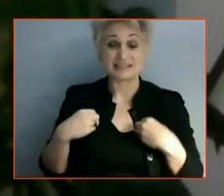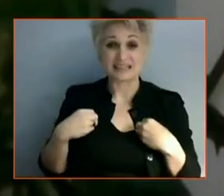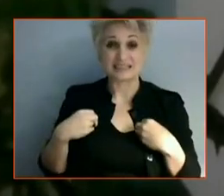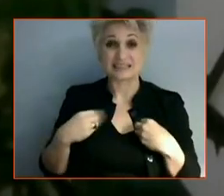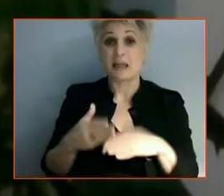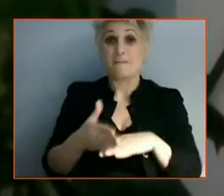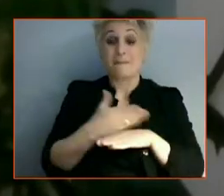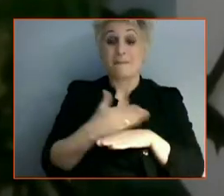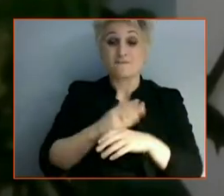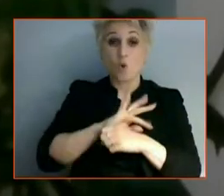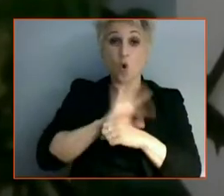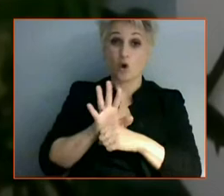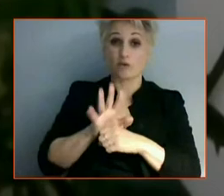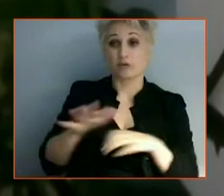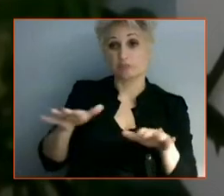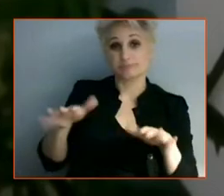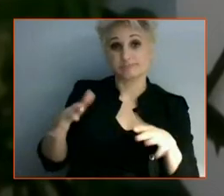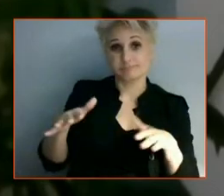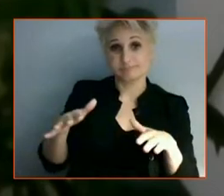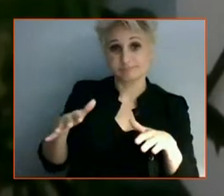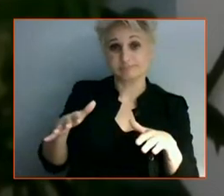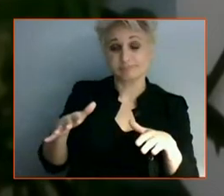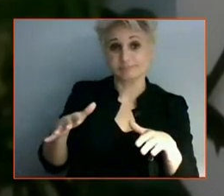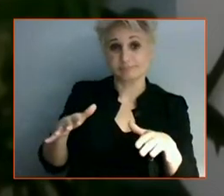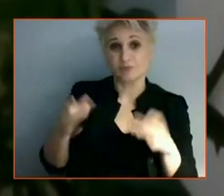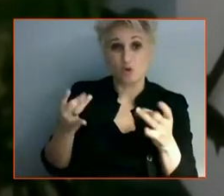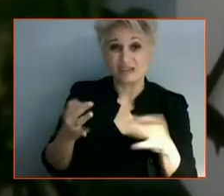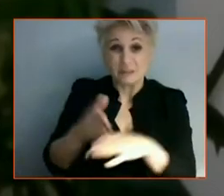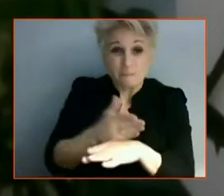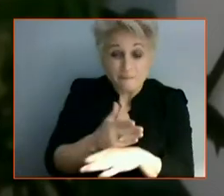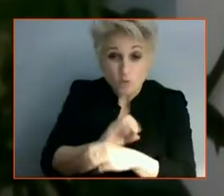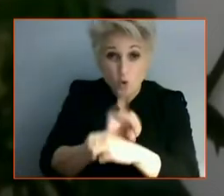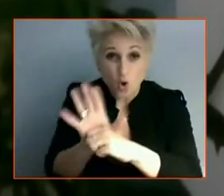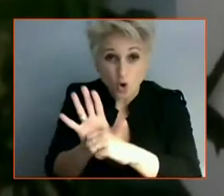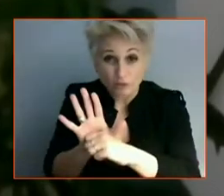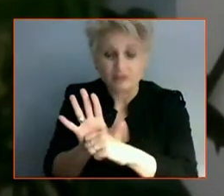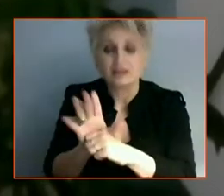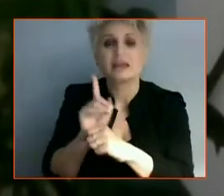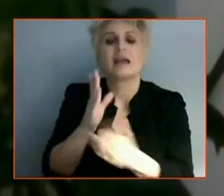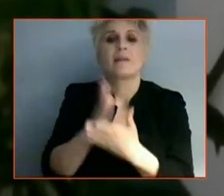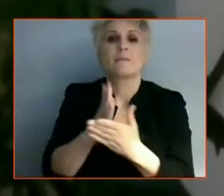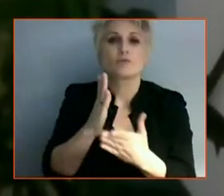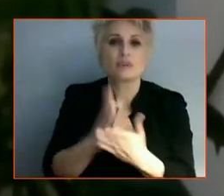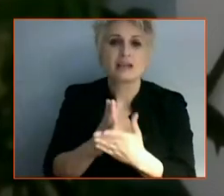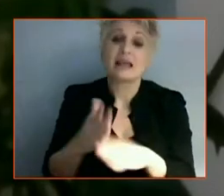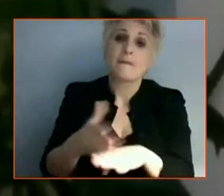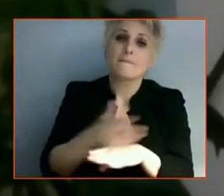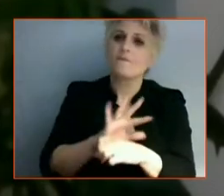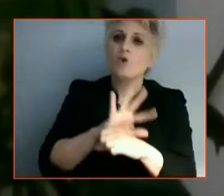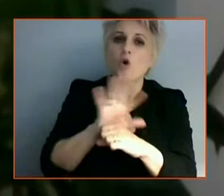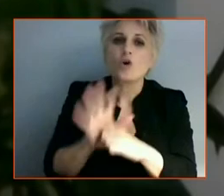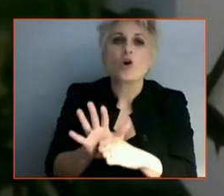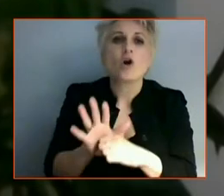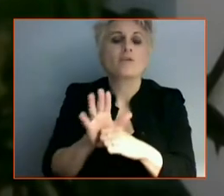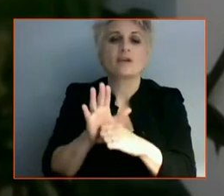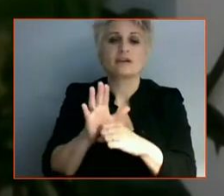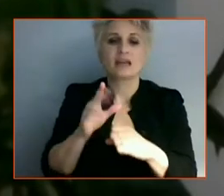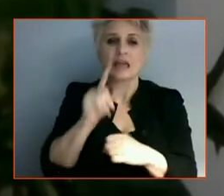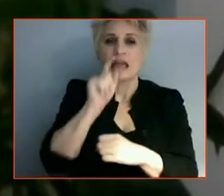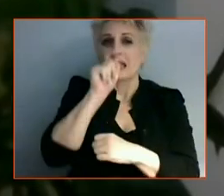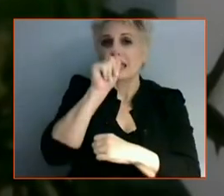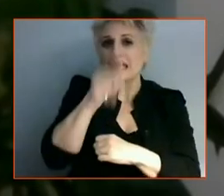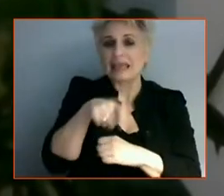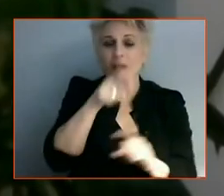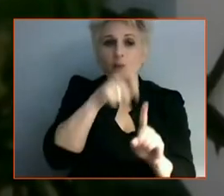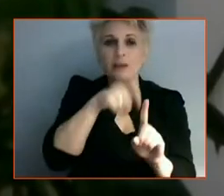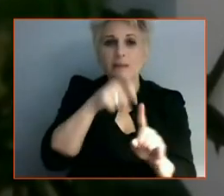during COVID-19, a huge number of Kiwis turned to film, to music, to podcasts, to